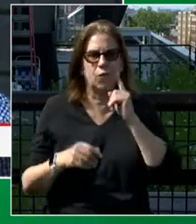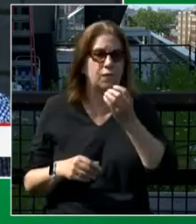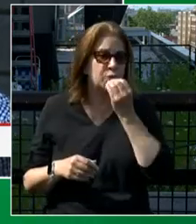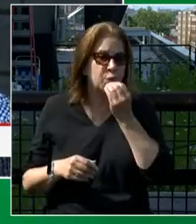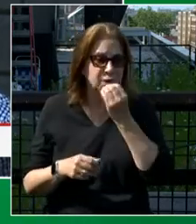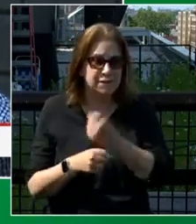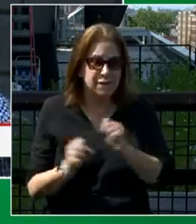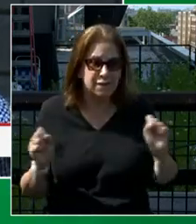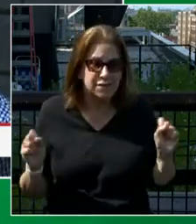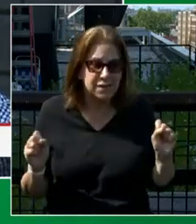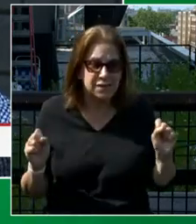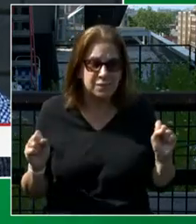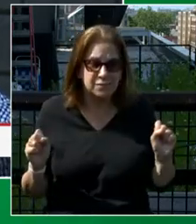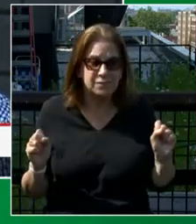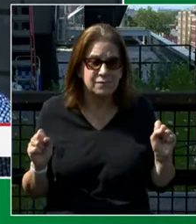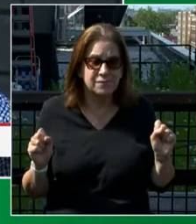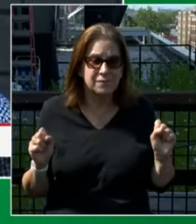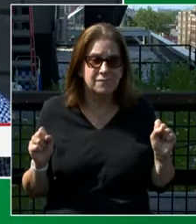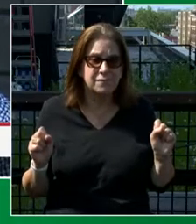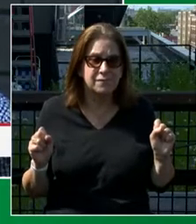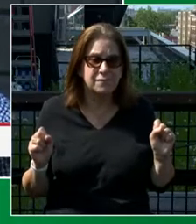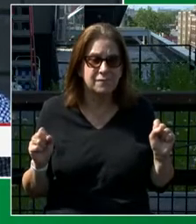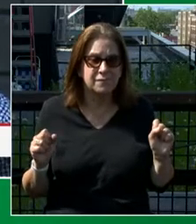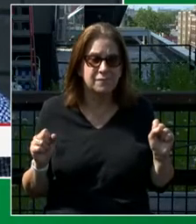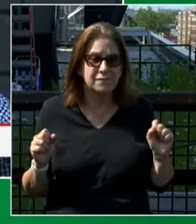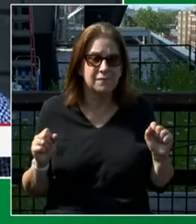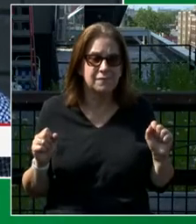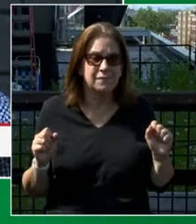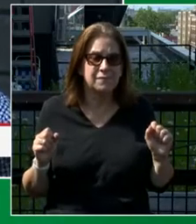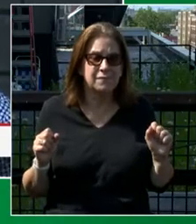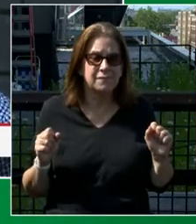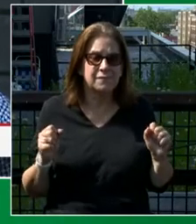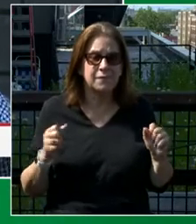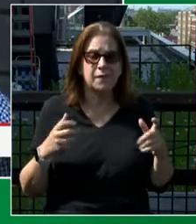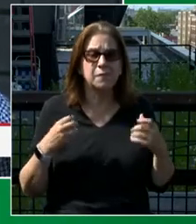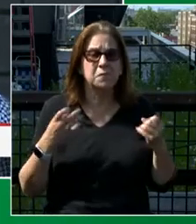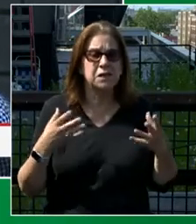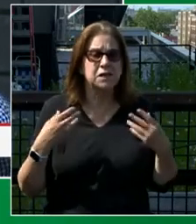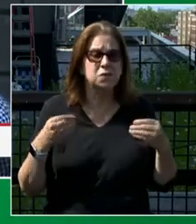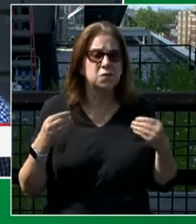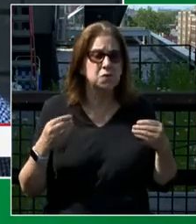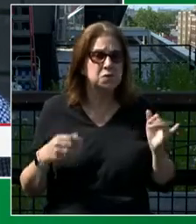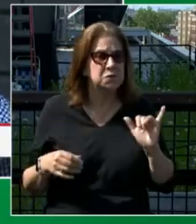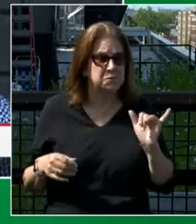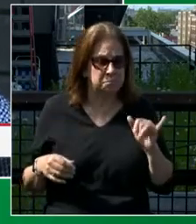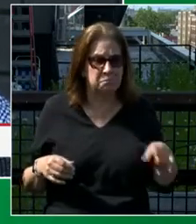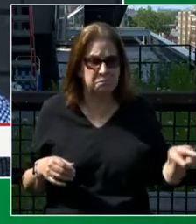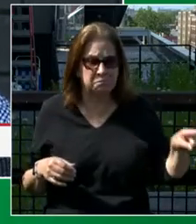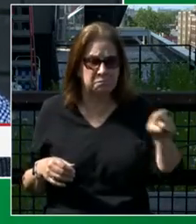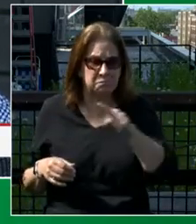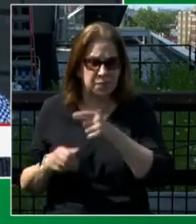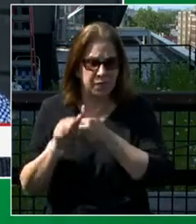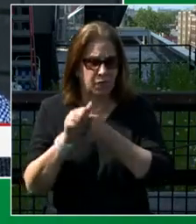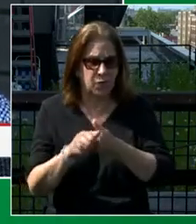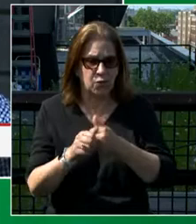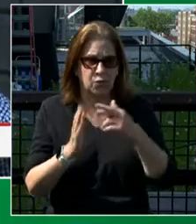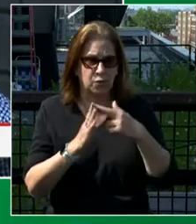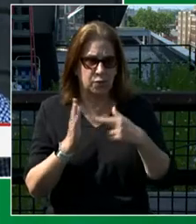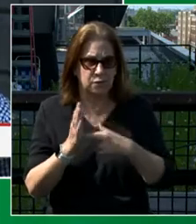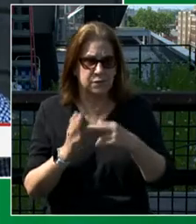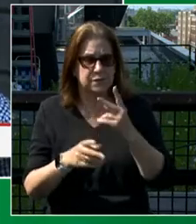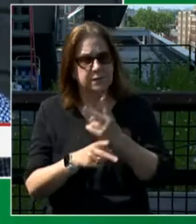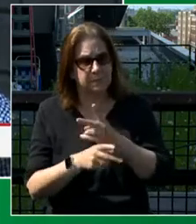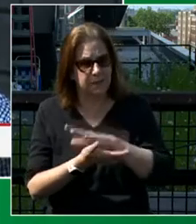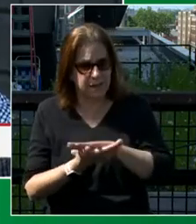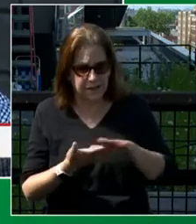stores. And we're just kind of seeing that was really what our staff wanted. The important thing for us was to keep our staff safe, our employees,